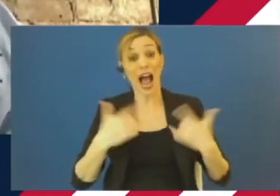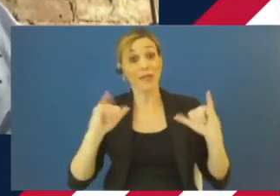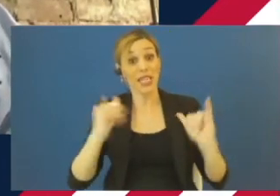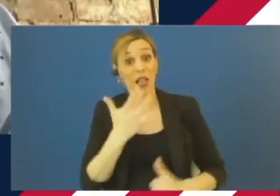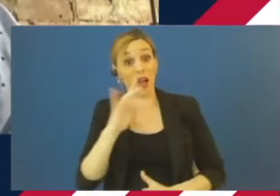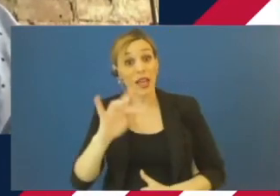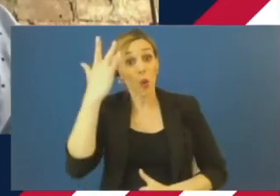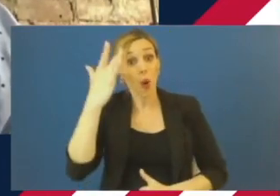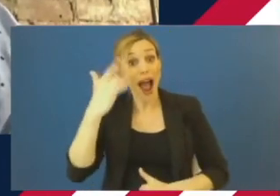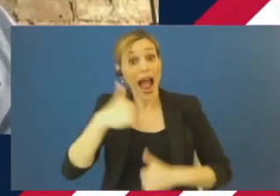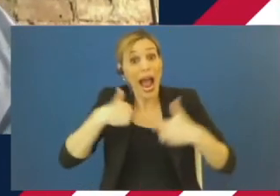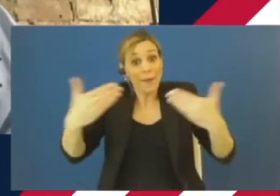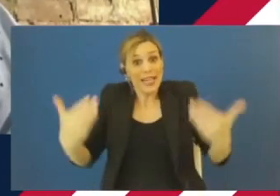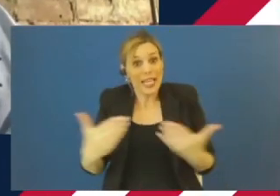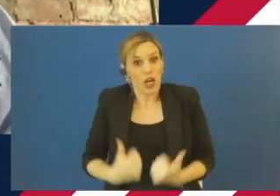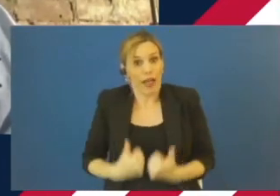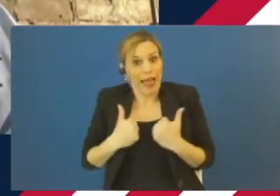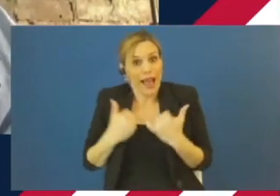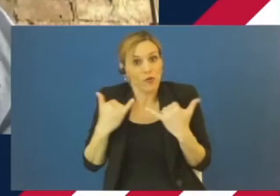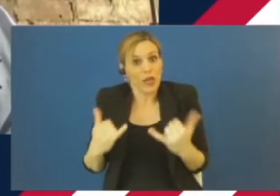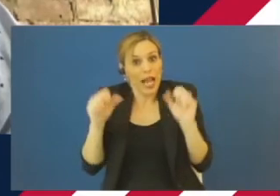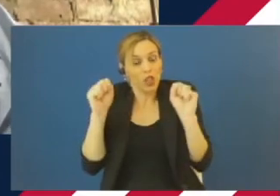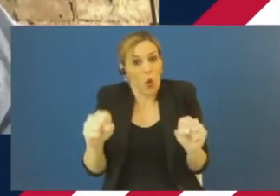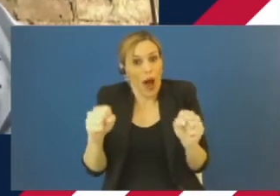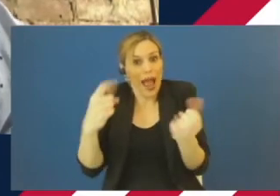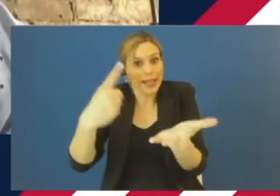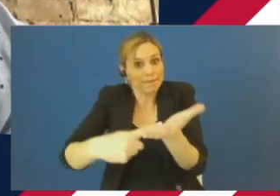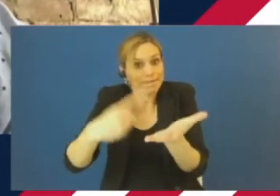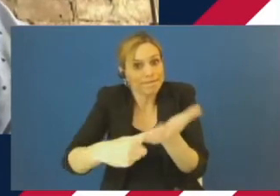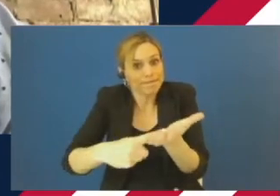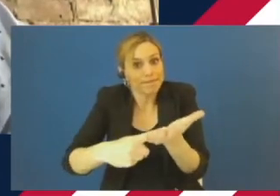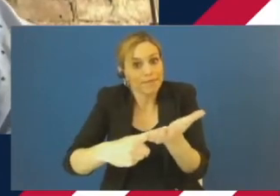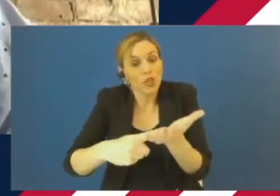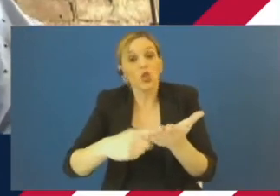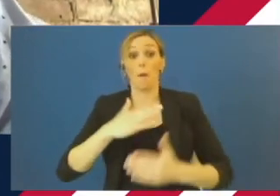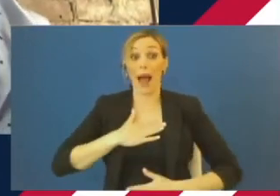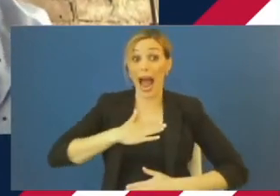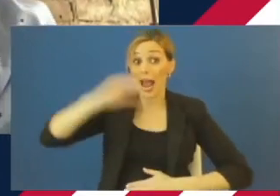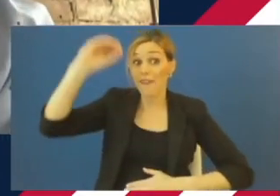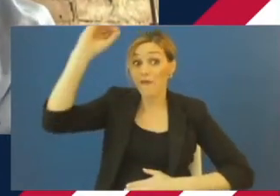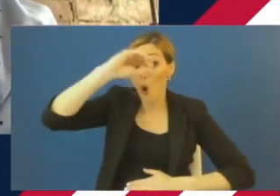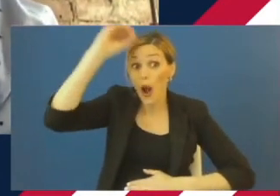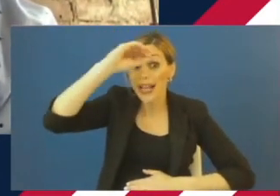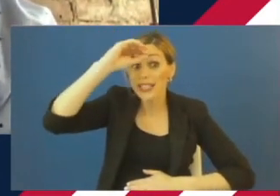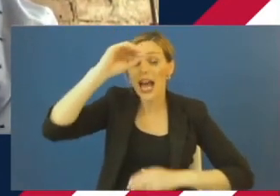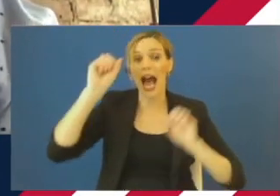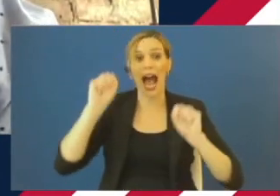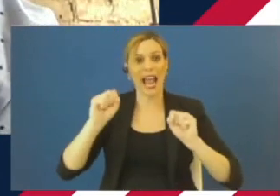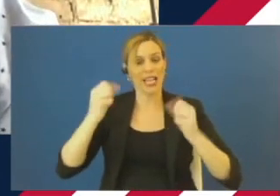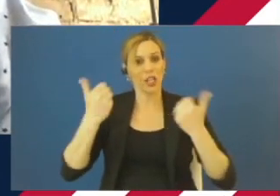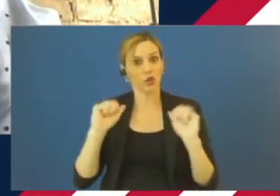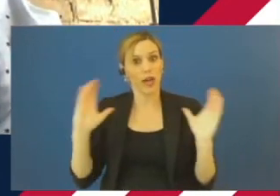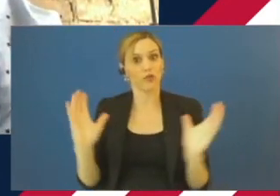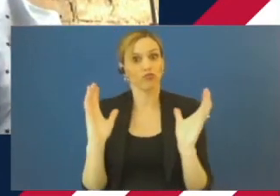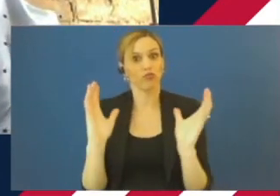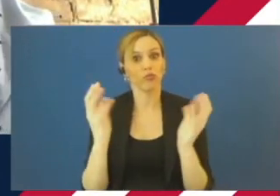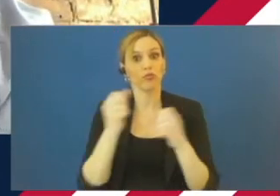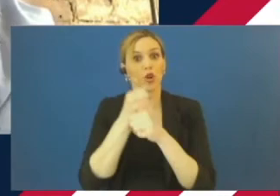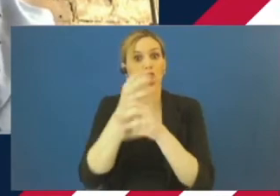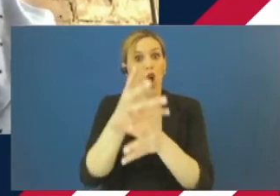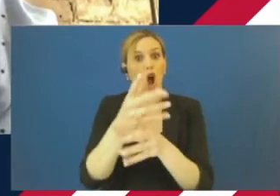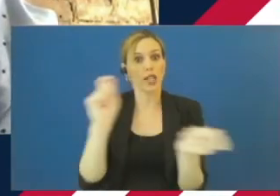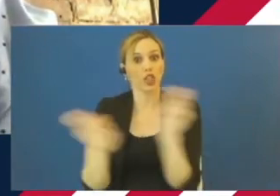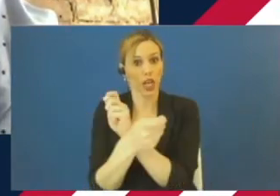as long as I am here, I will use my voice to push for something better. Beating back racial bias will be hard work, and it will